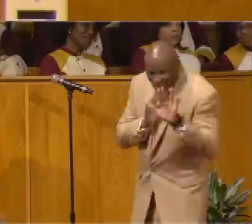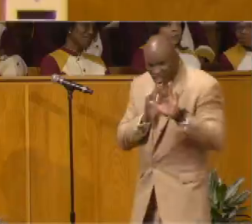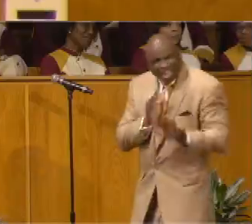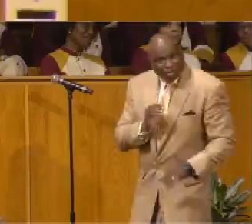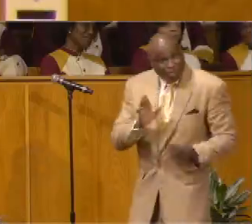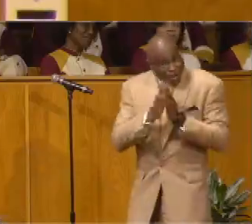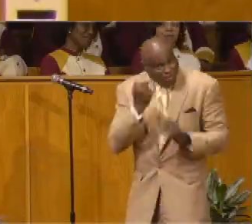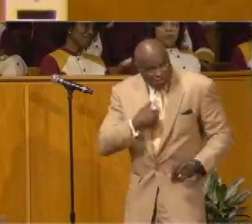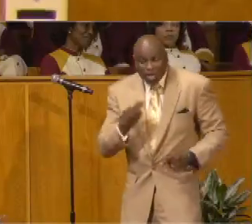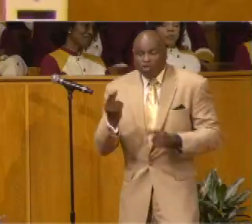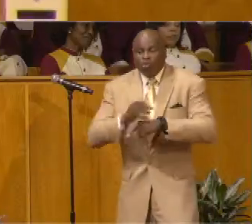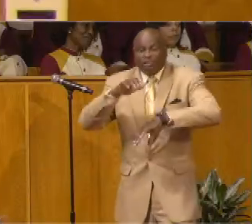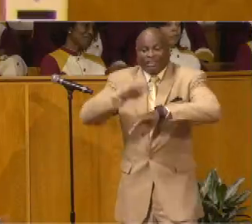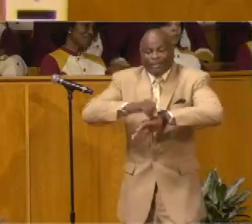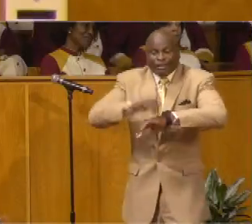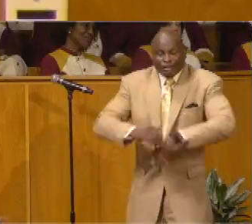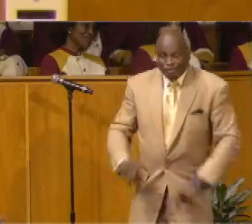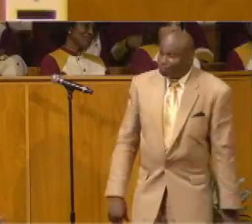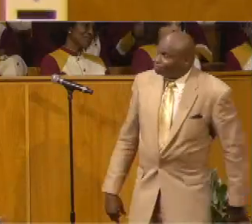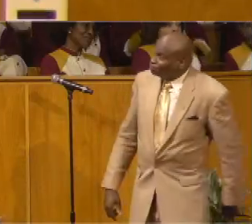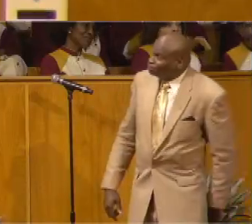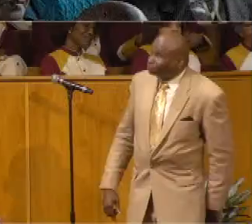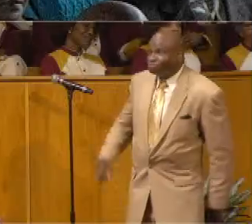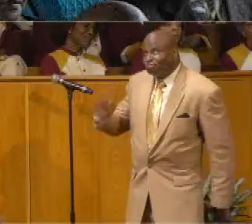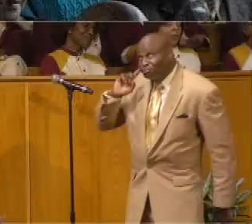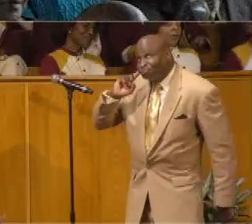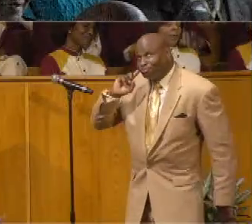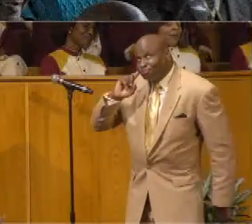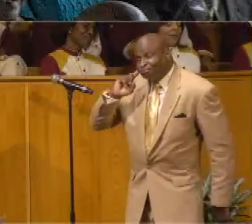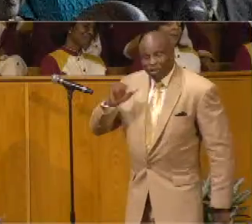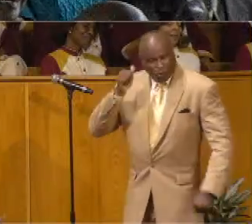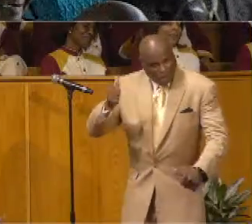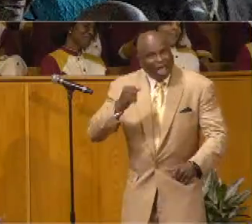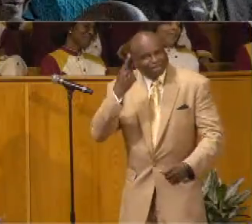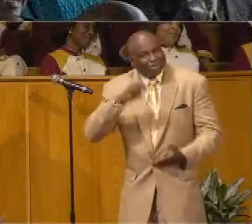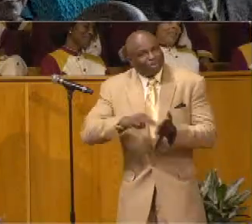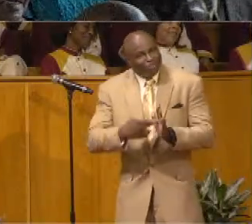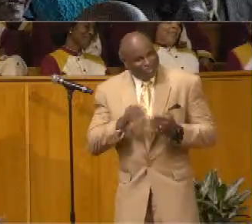pray over me, pray in good old-fashioned English.